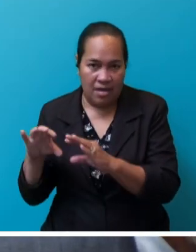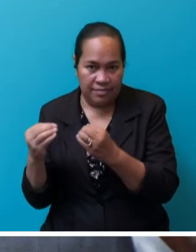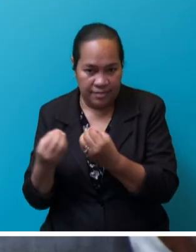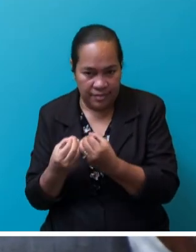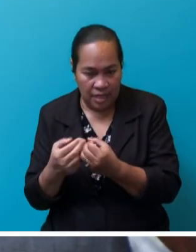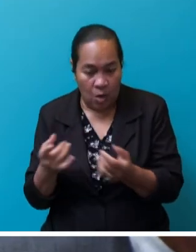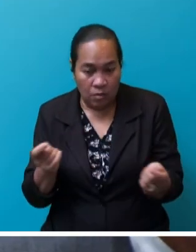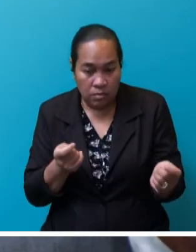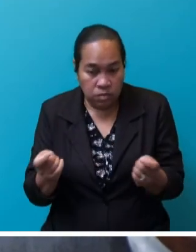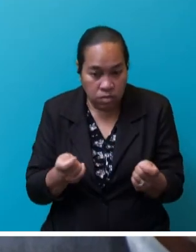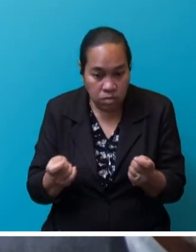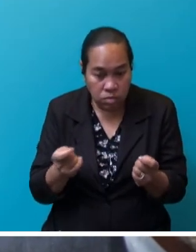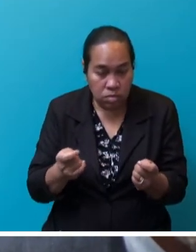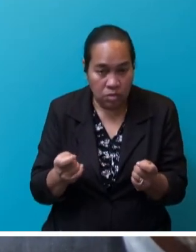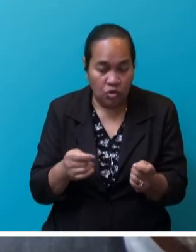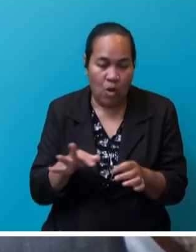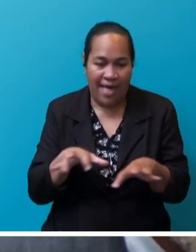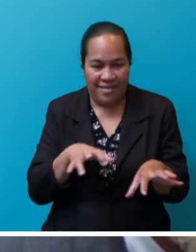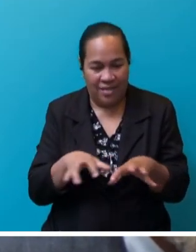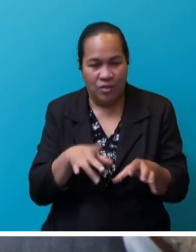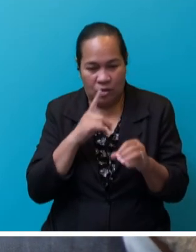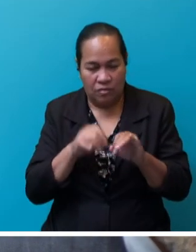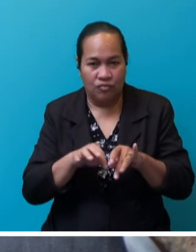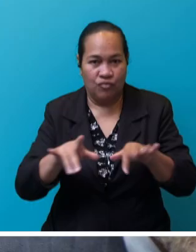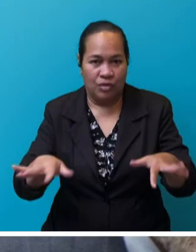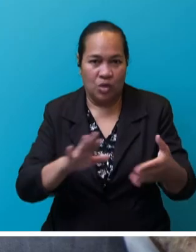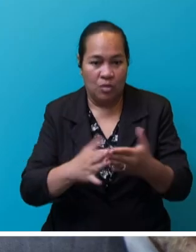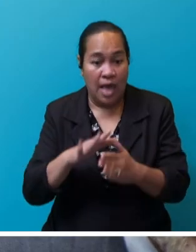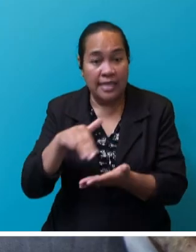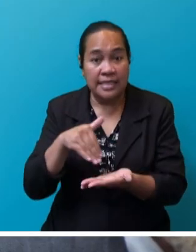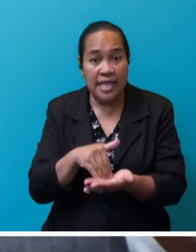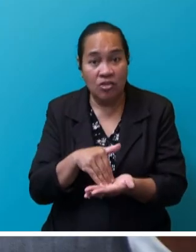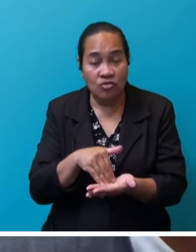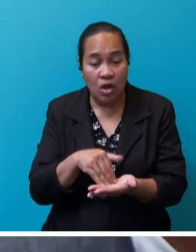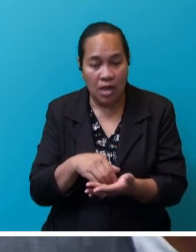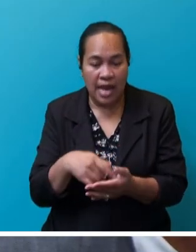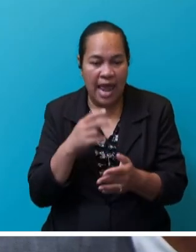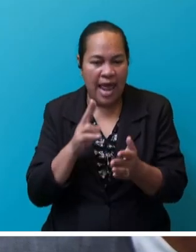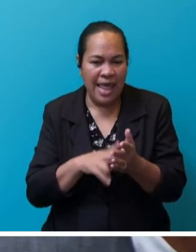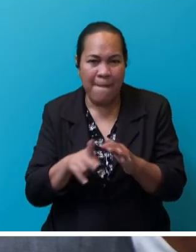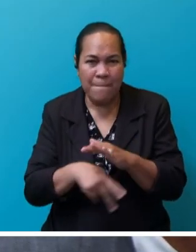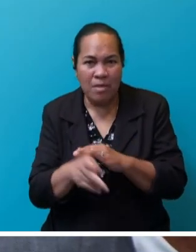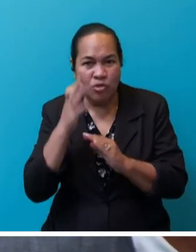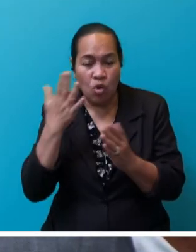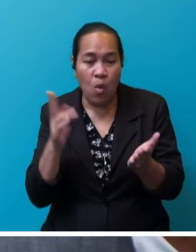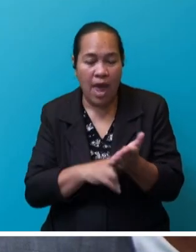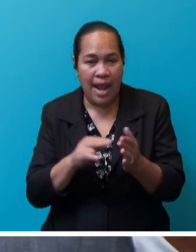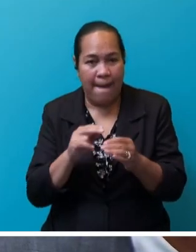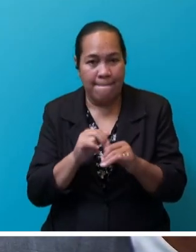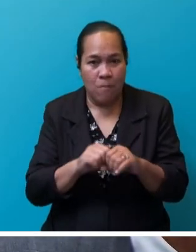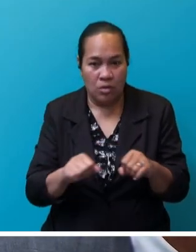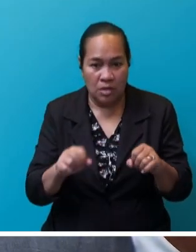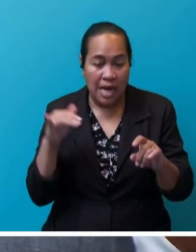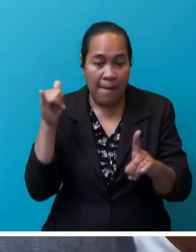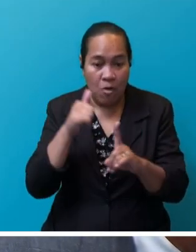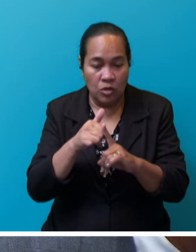coordinated divisional activities across our communities. In Central Division, Nakavika Primary School in Namosi celebrated the day with parents,